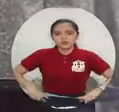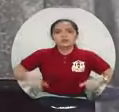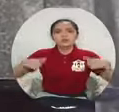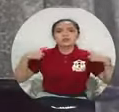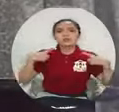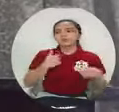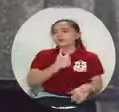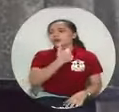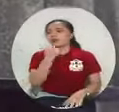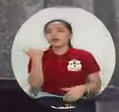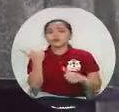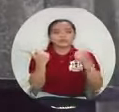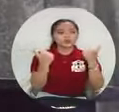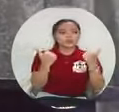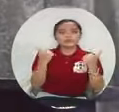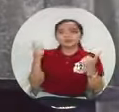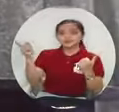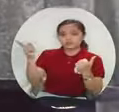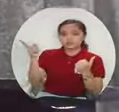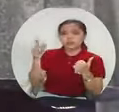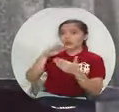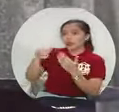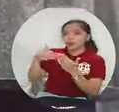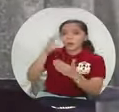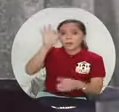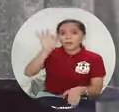lives have been changed. I am one